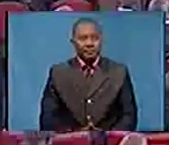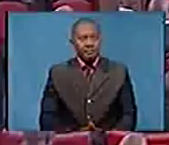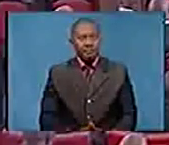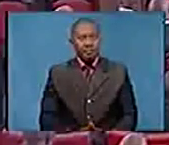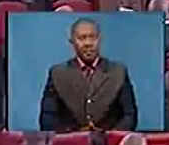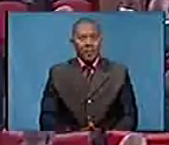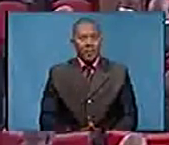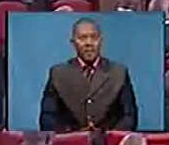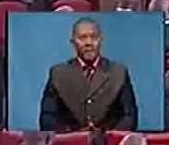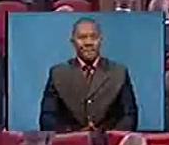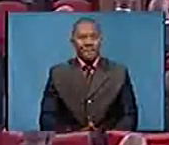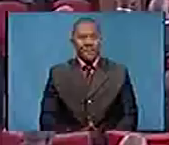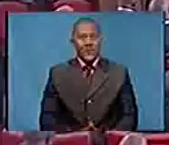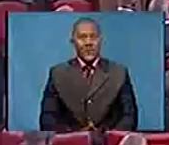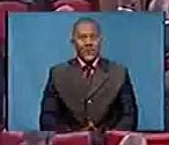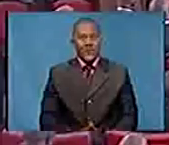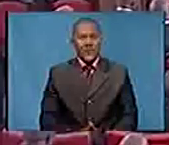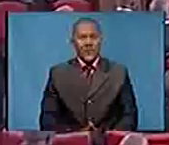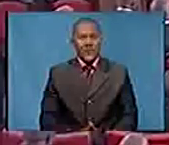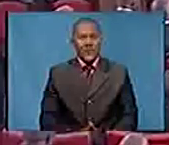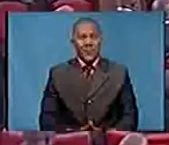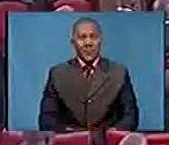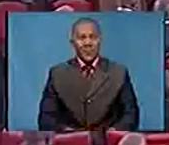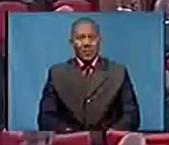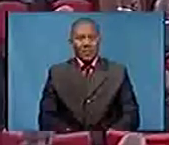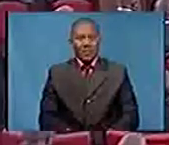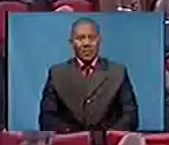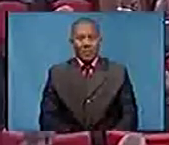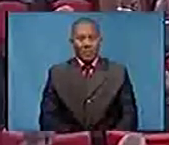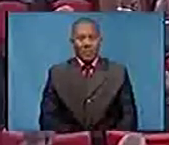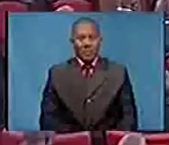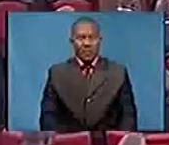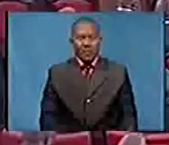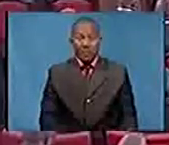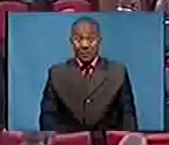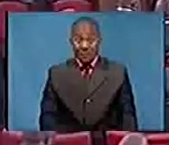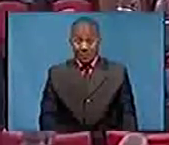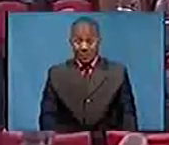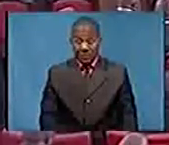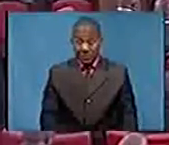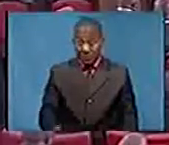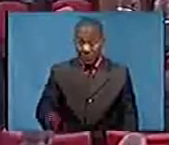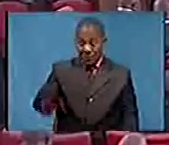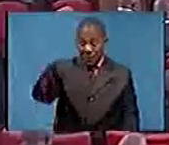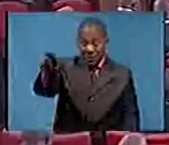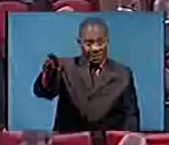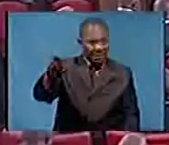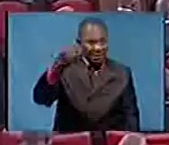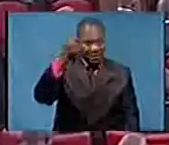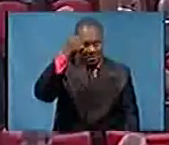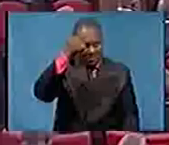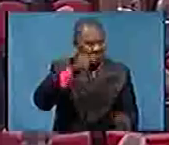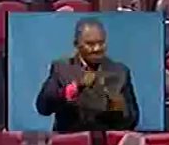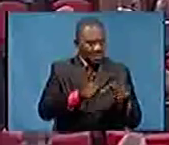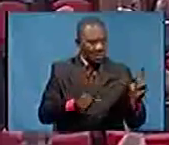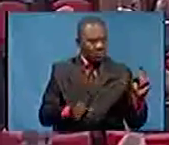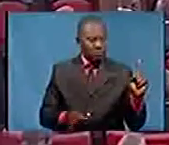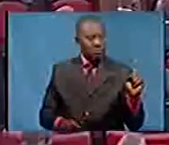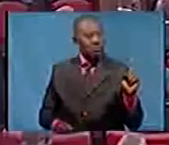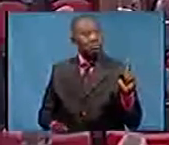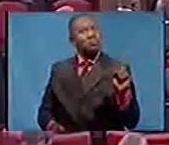Look, first of all, you saw how this man stood when he came here. Did you